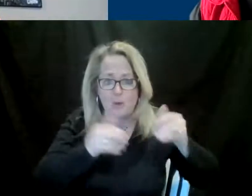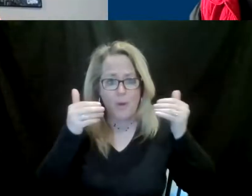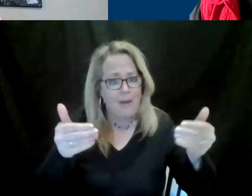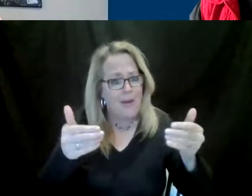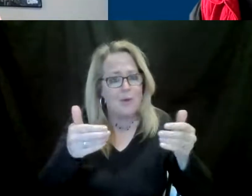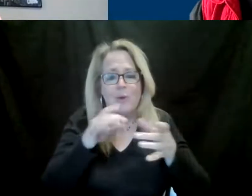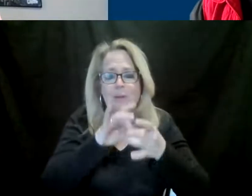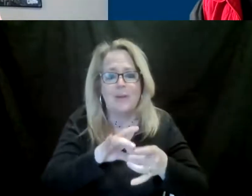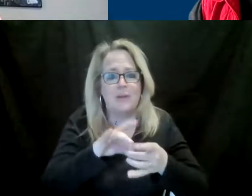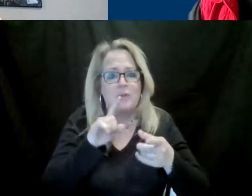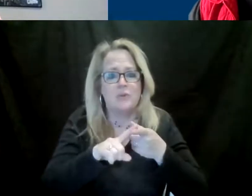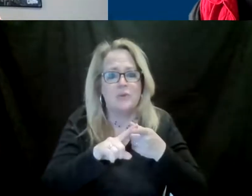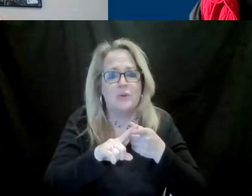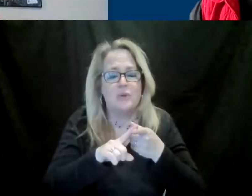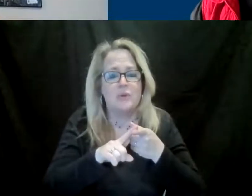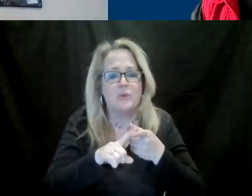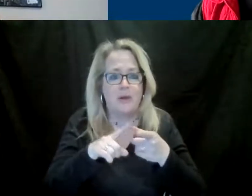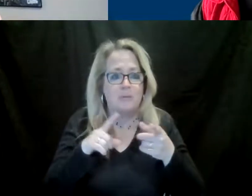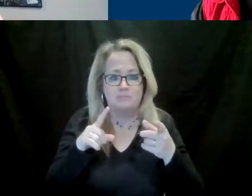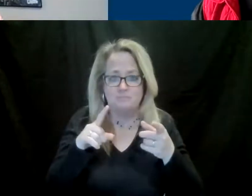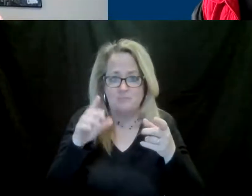Regarding what Kay presents. Thank you.